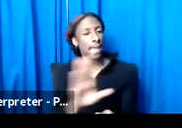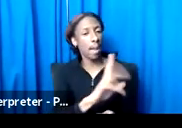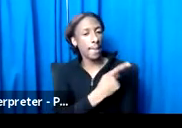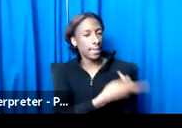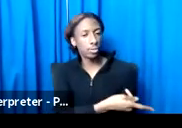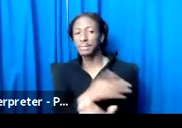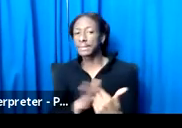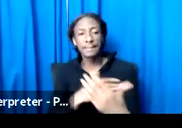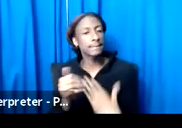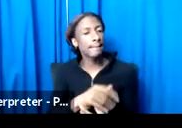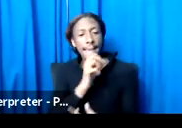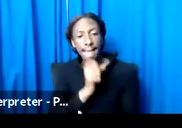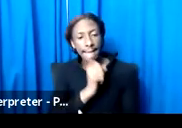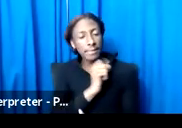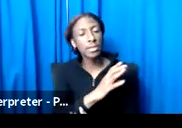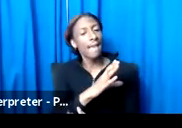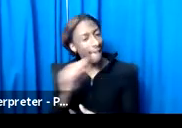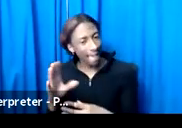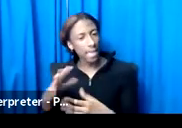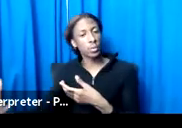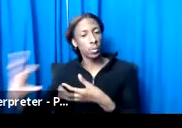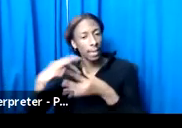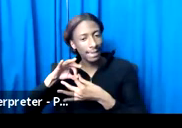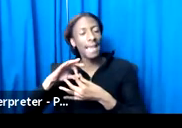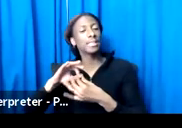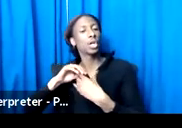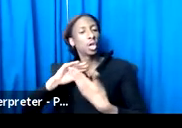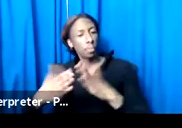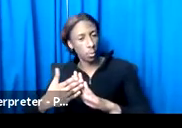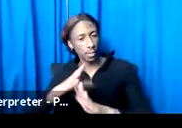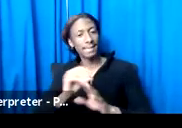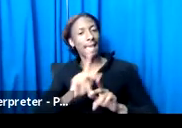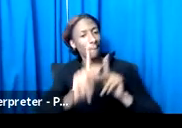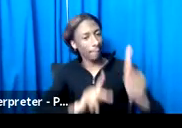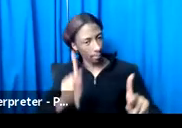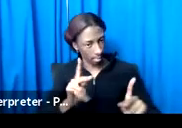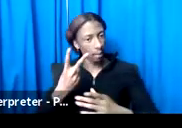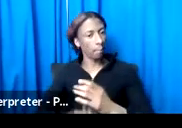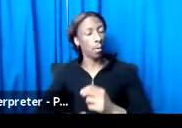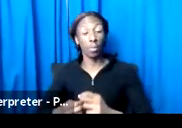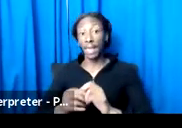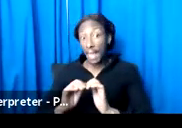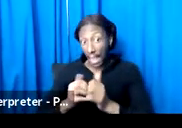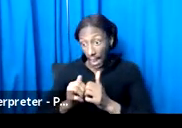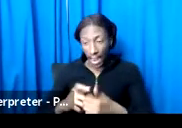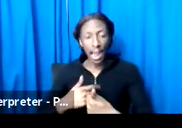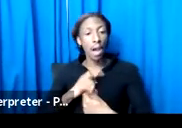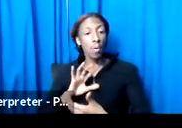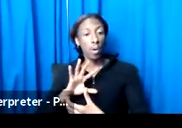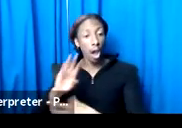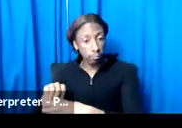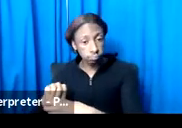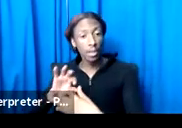of age, and to engage communities and individuals. And we do that by engaging communities in